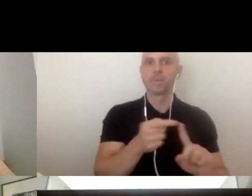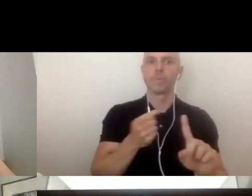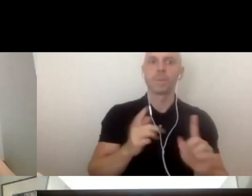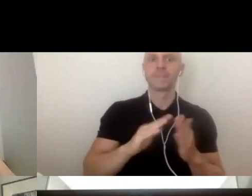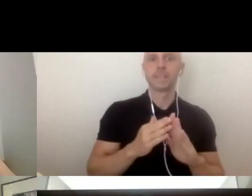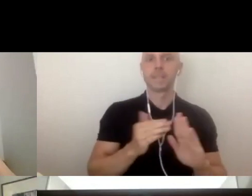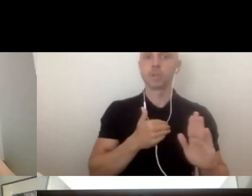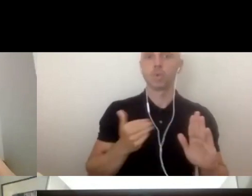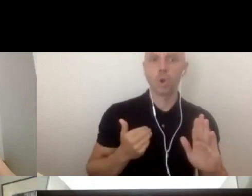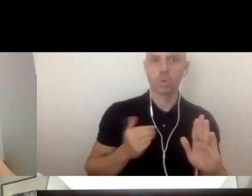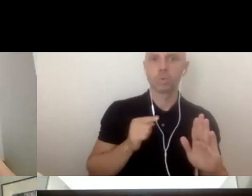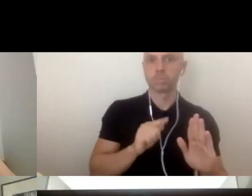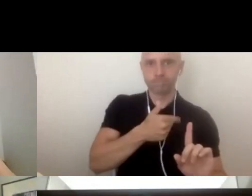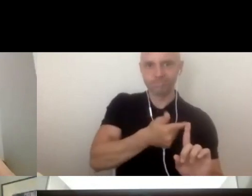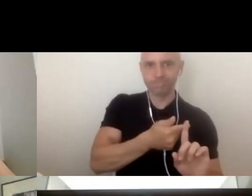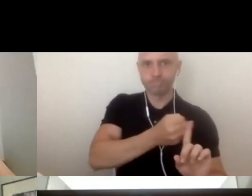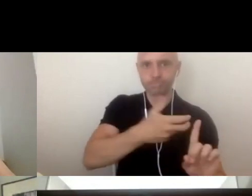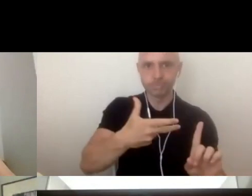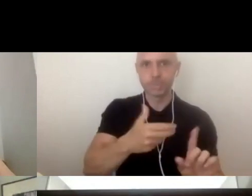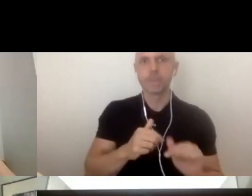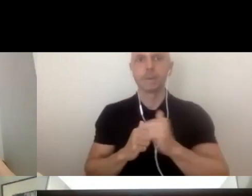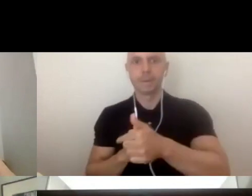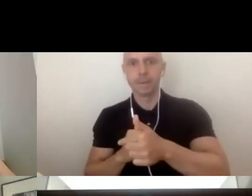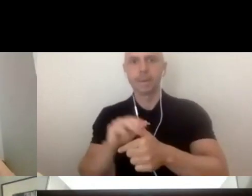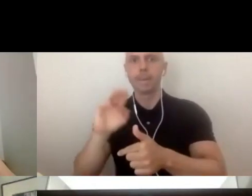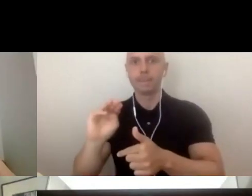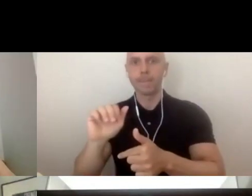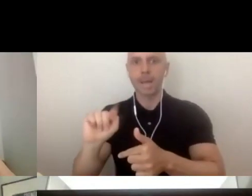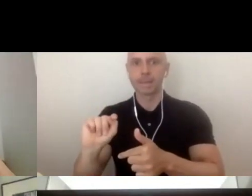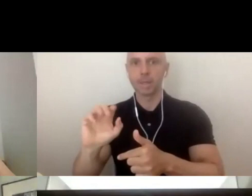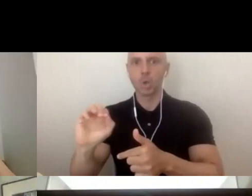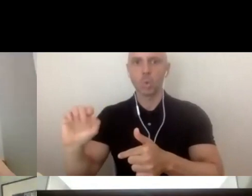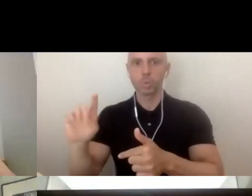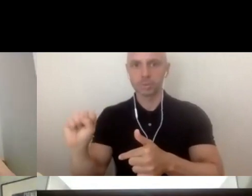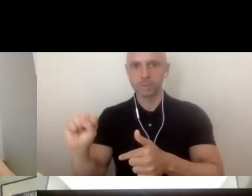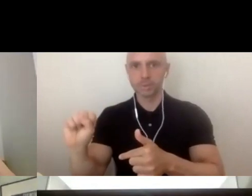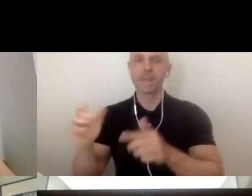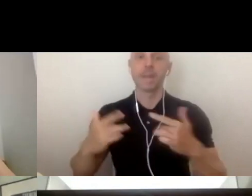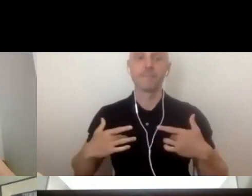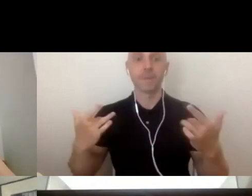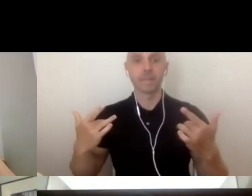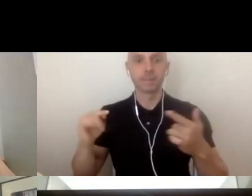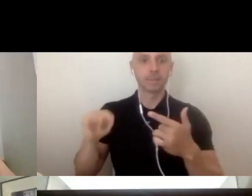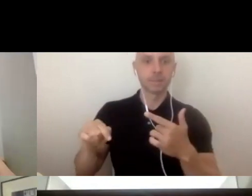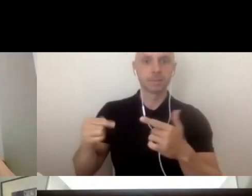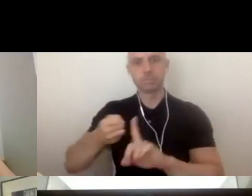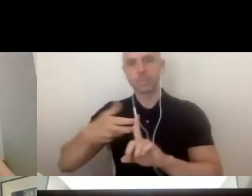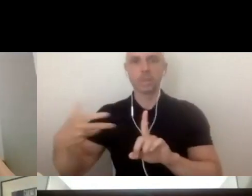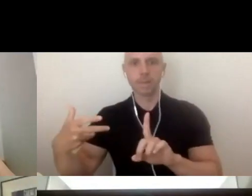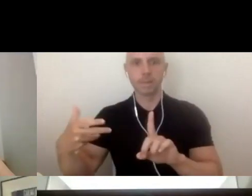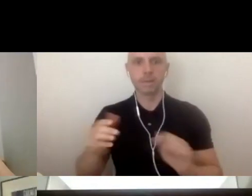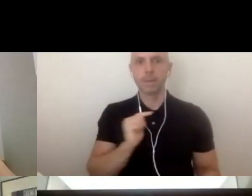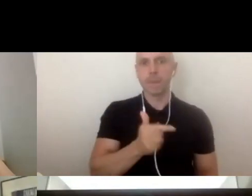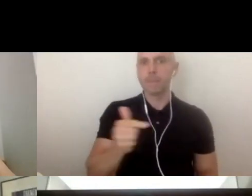and Matt Oates, Manager Event Support, City of Toronto, will come back with an update on reopening process.